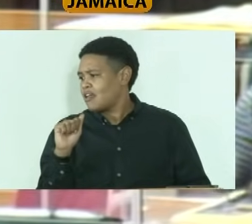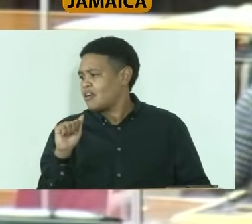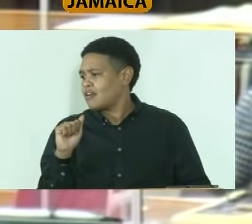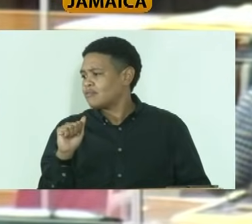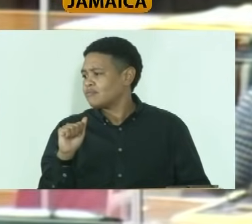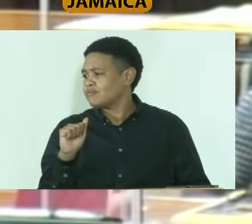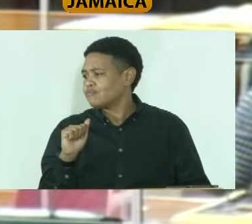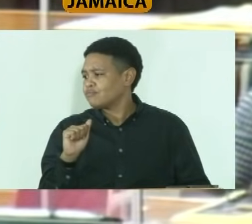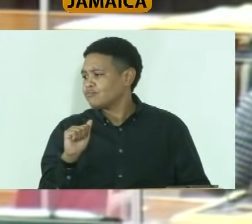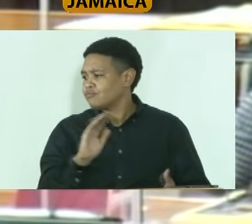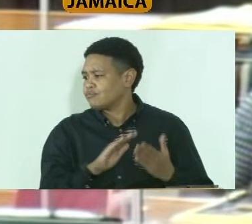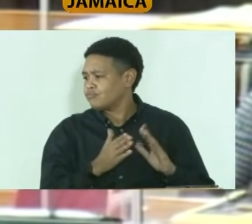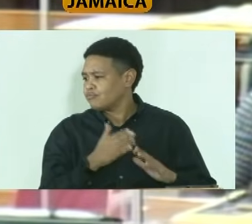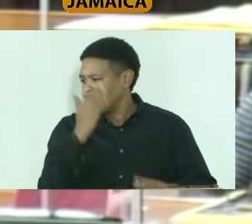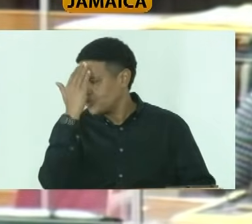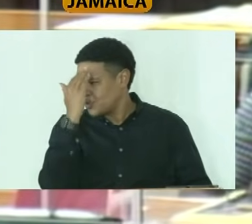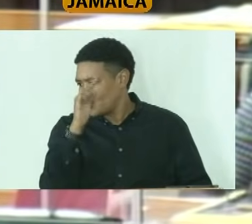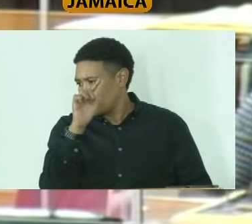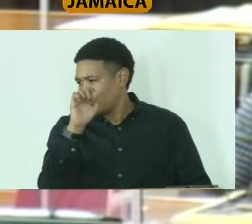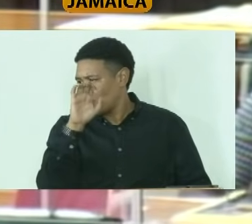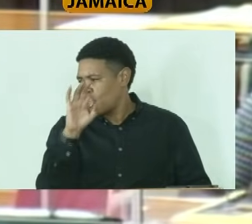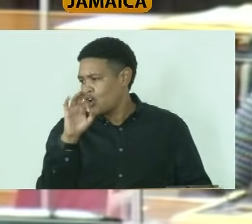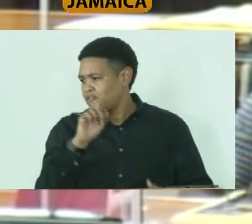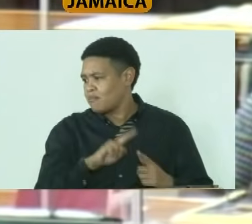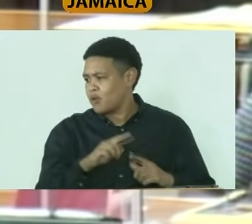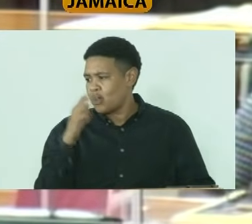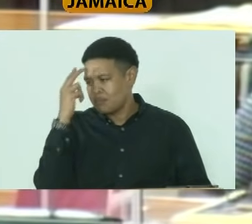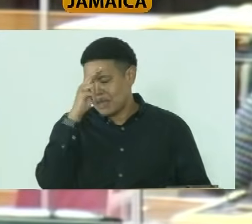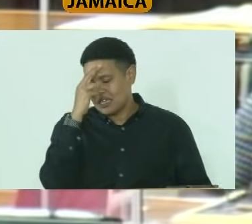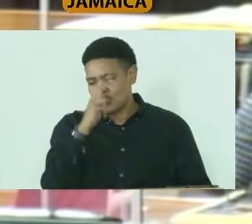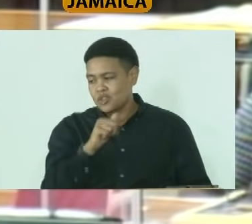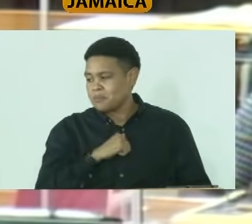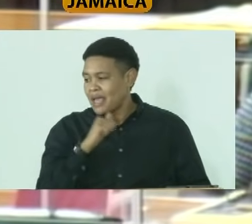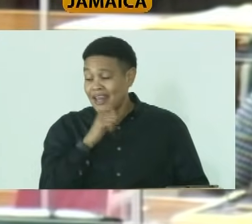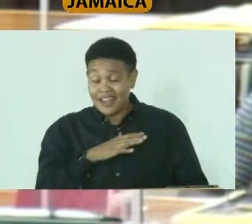as Gulf and Mexico. My lady,